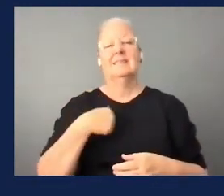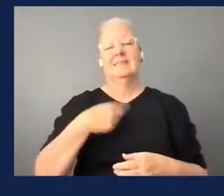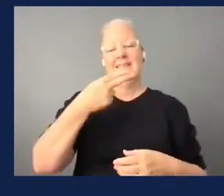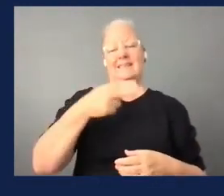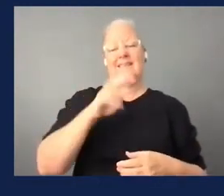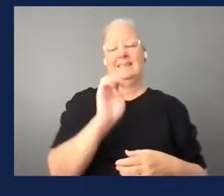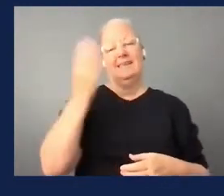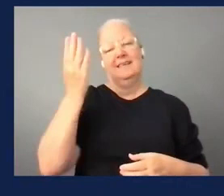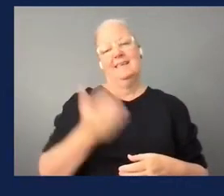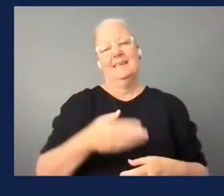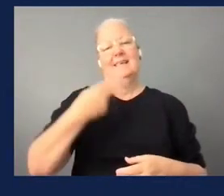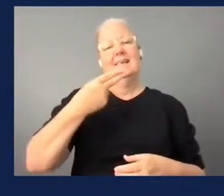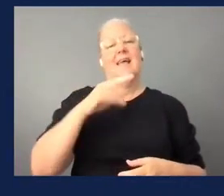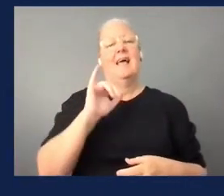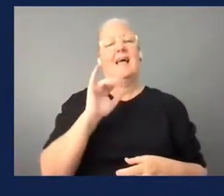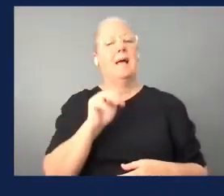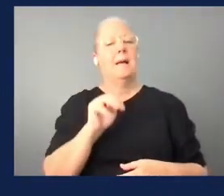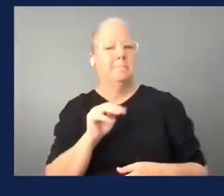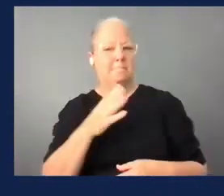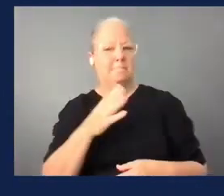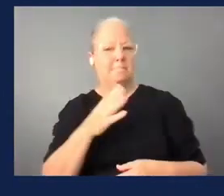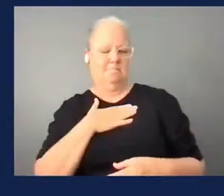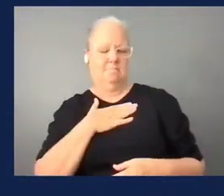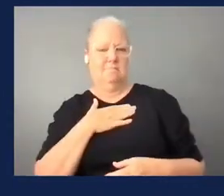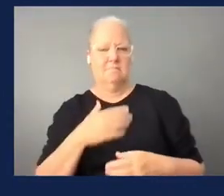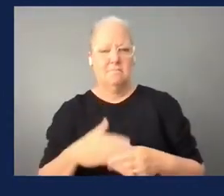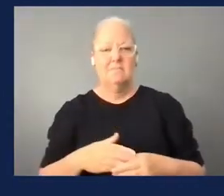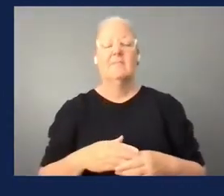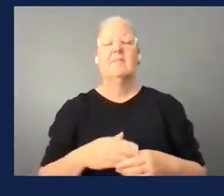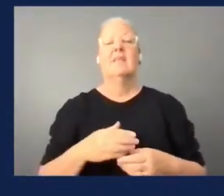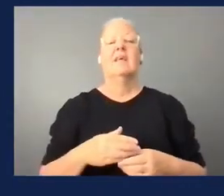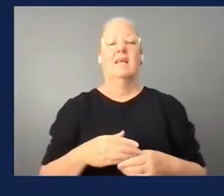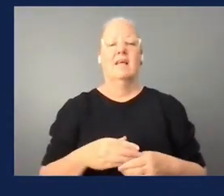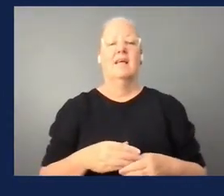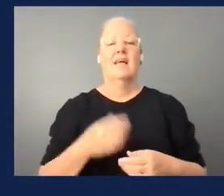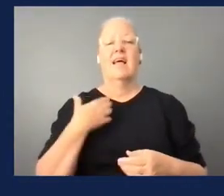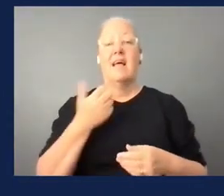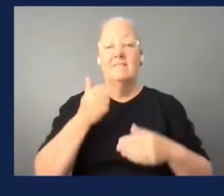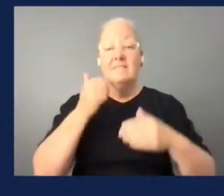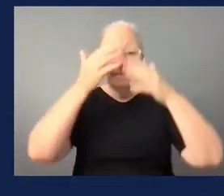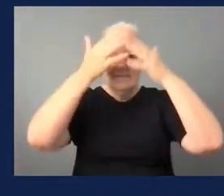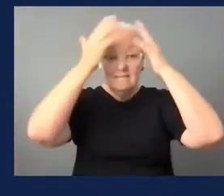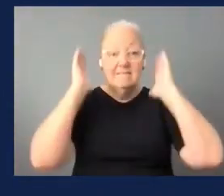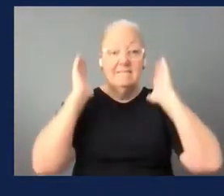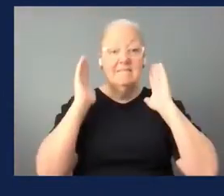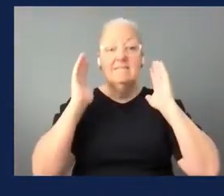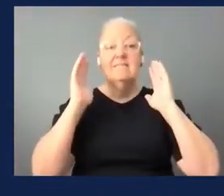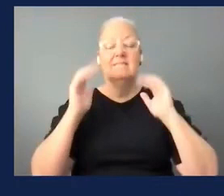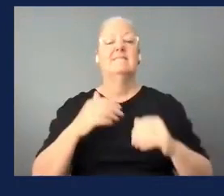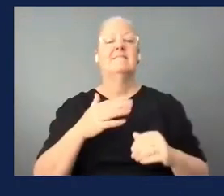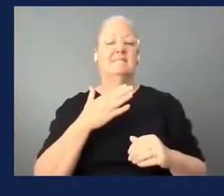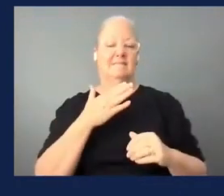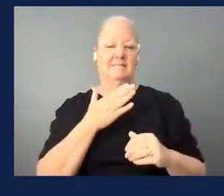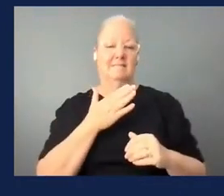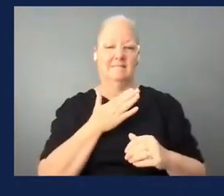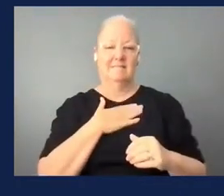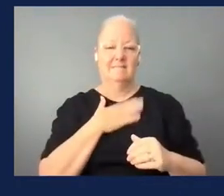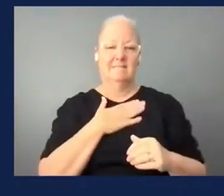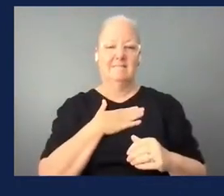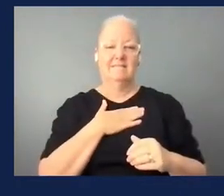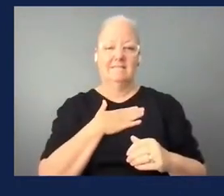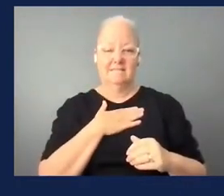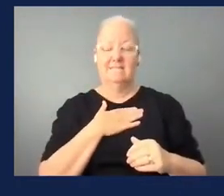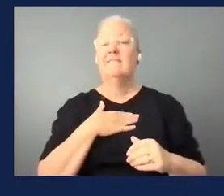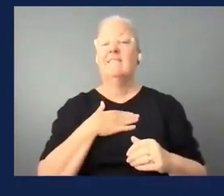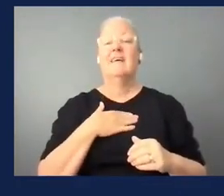myself, I have an orange kit. Actually, it's the Netherlands national kit. And I'm sitting in a wheelchair,